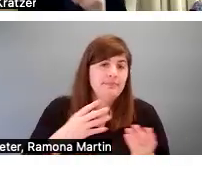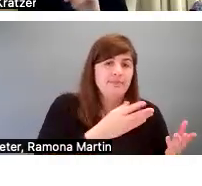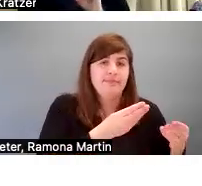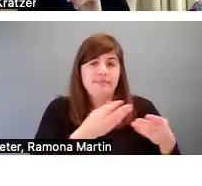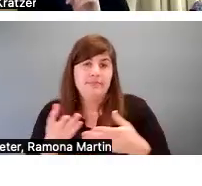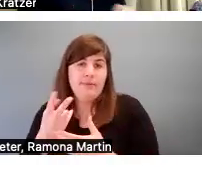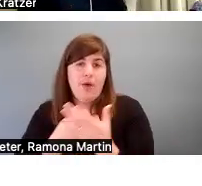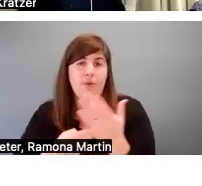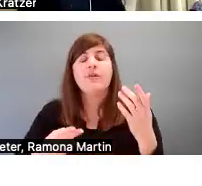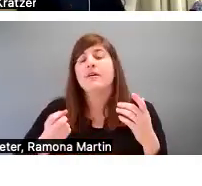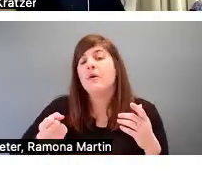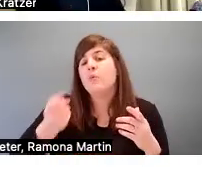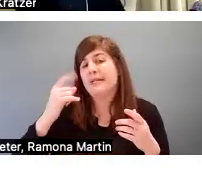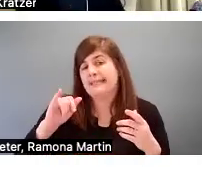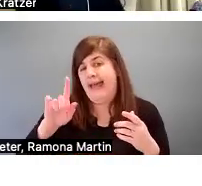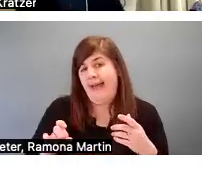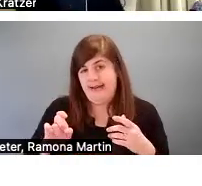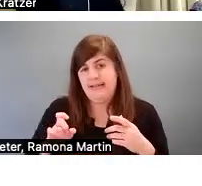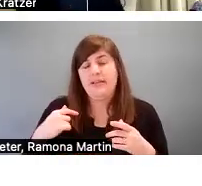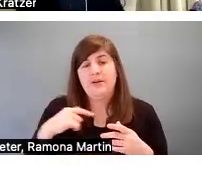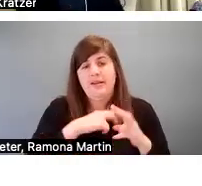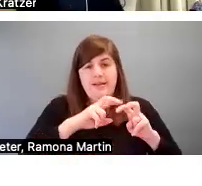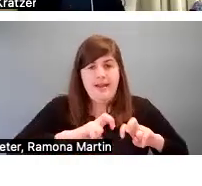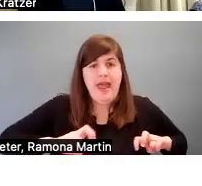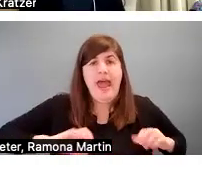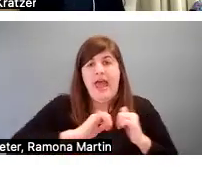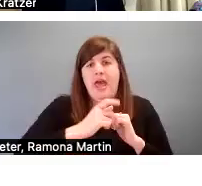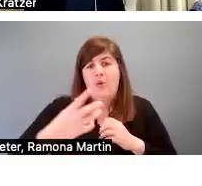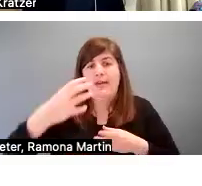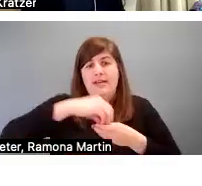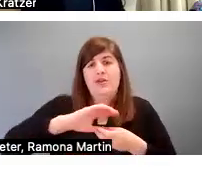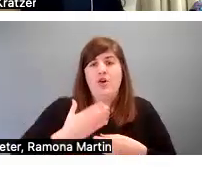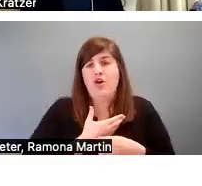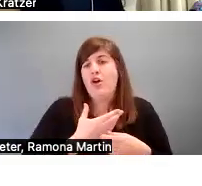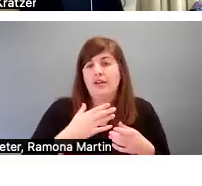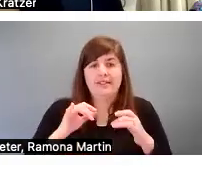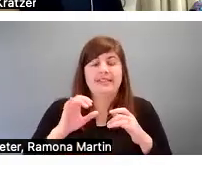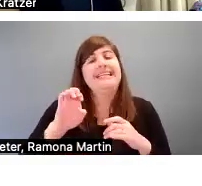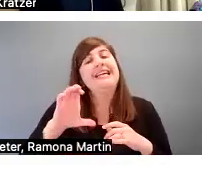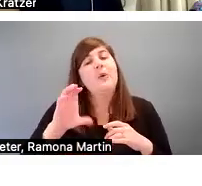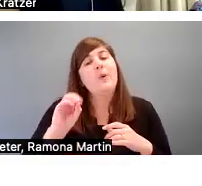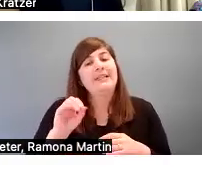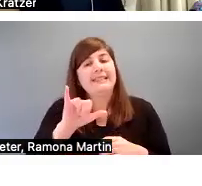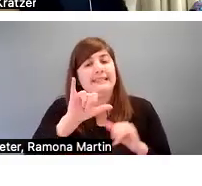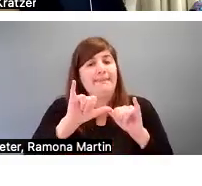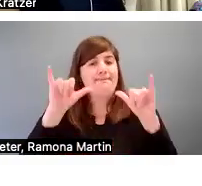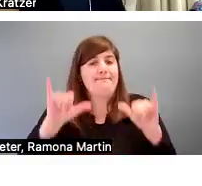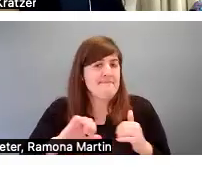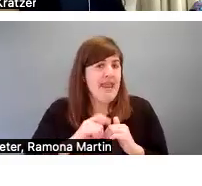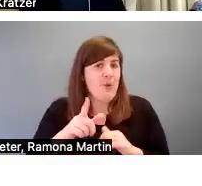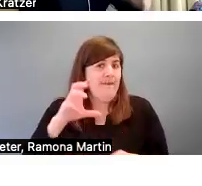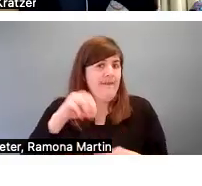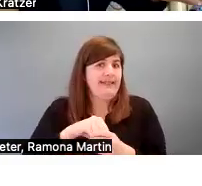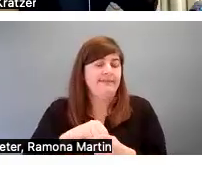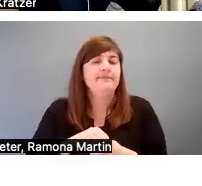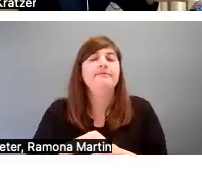But that's just one side of the food web. Let's look at how cicadas fit into our natural ecosystems. At the bottom of the food